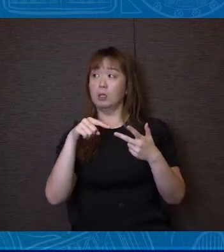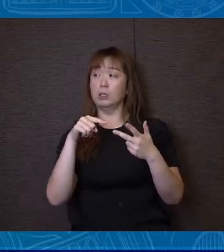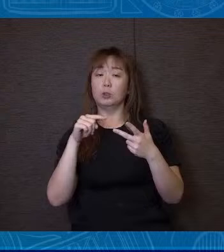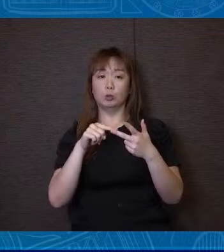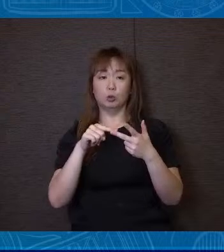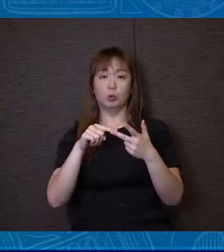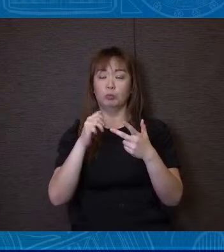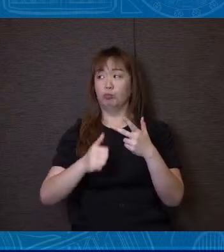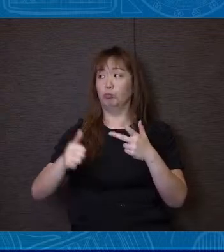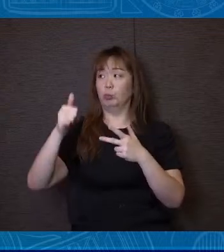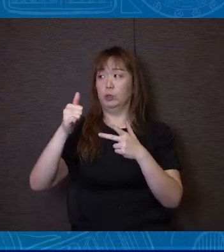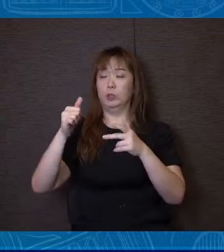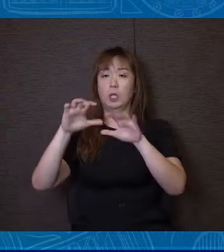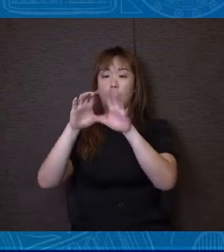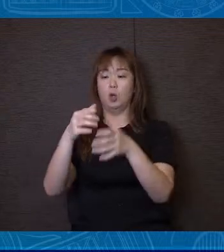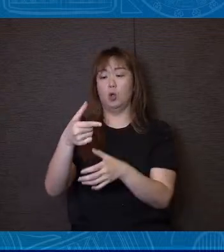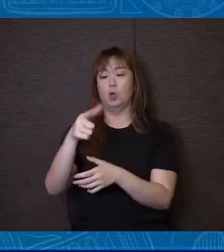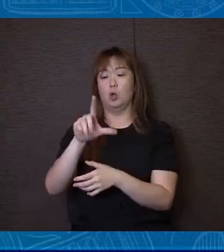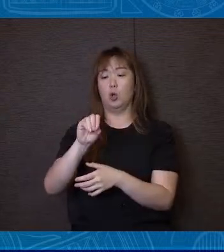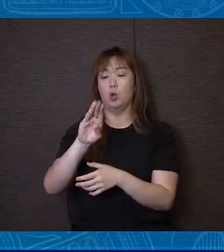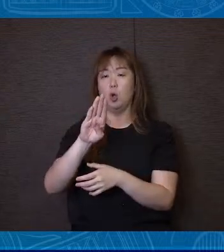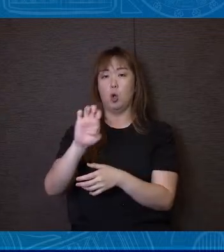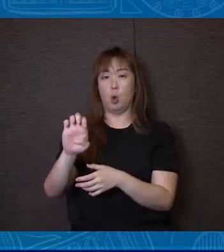Globe Telecom.